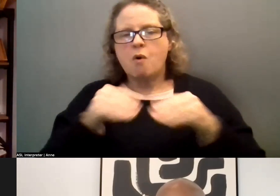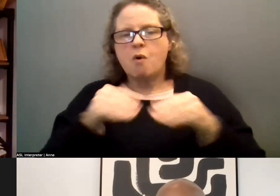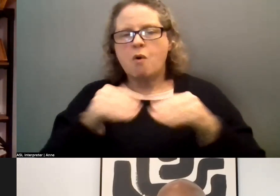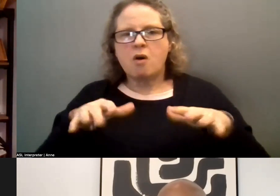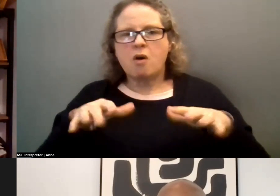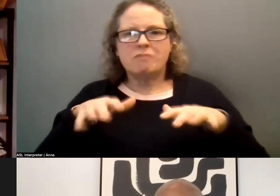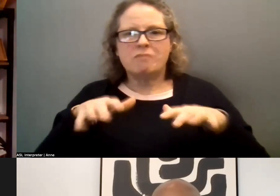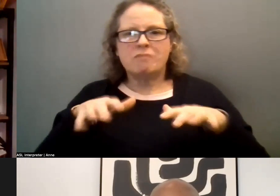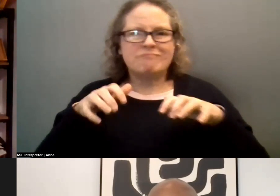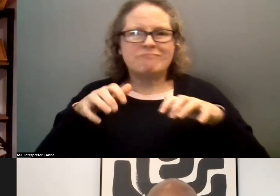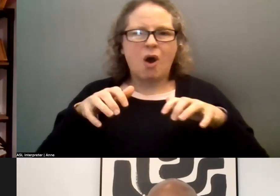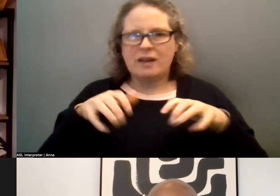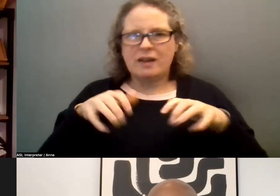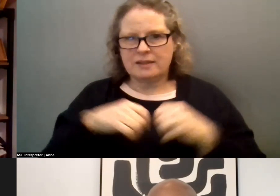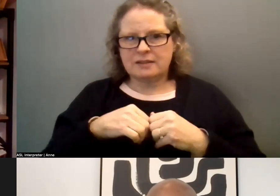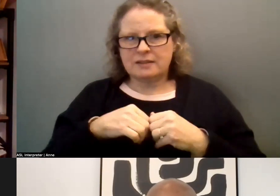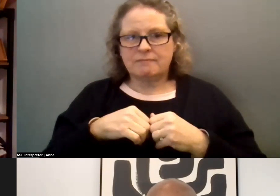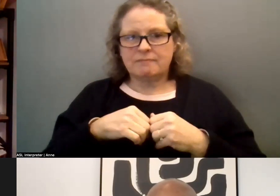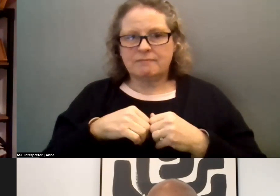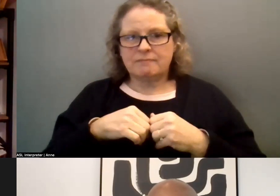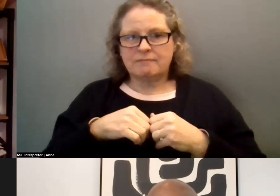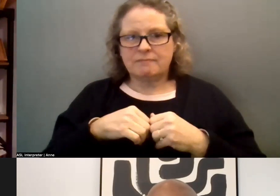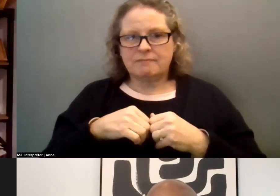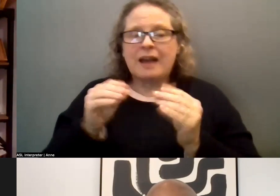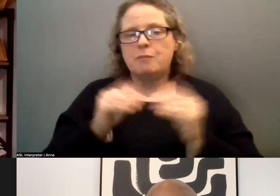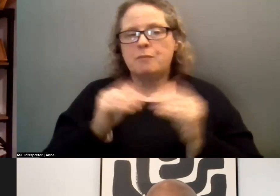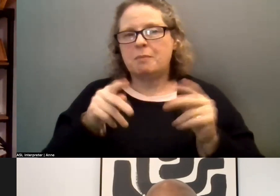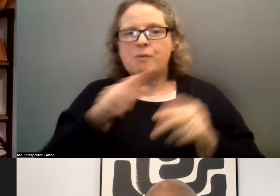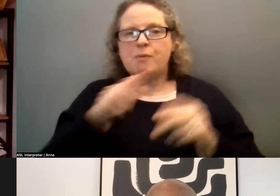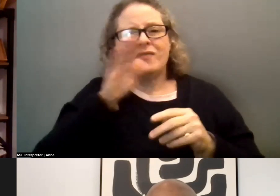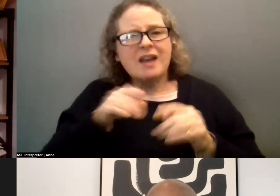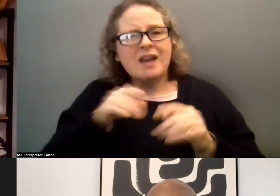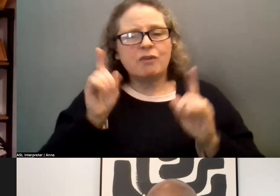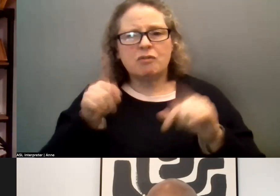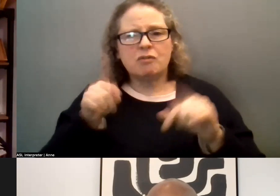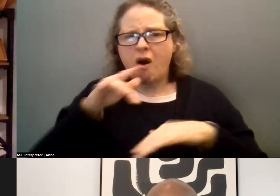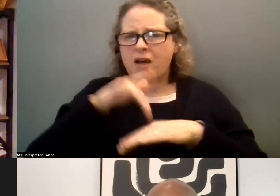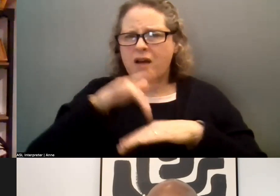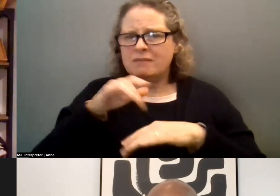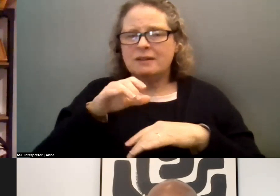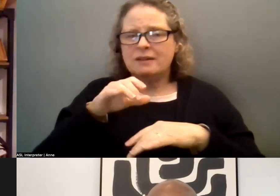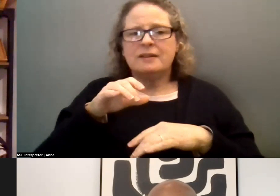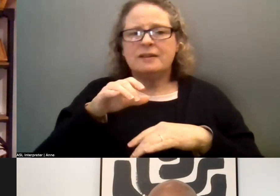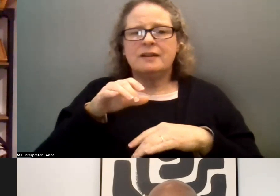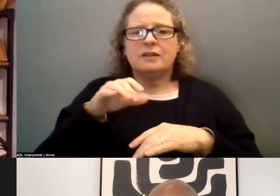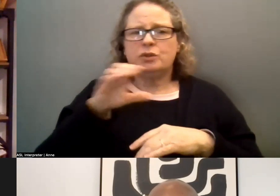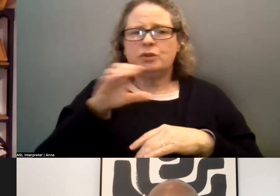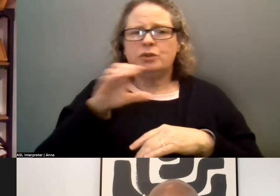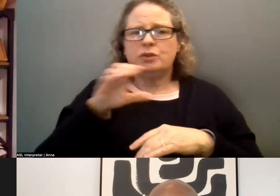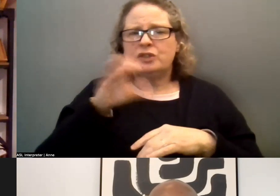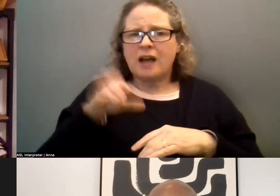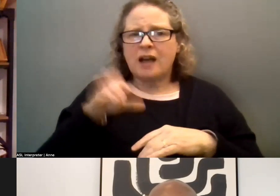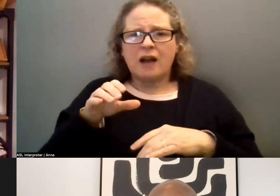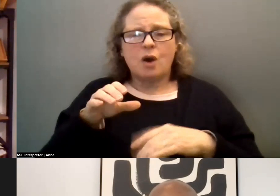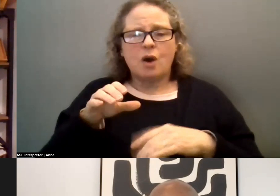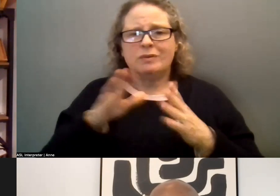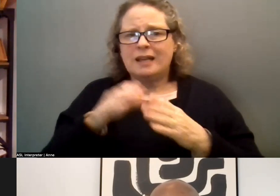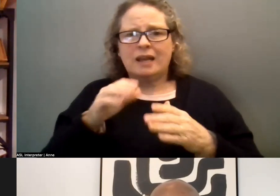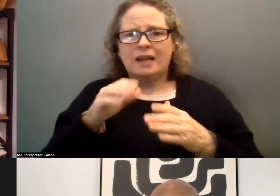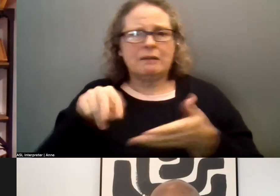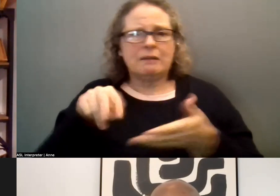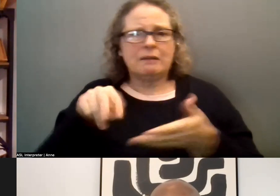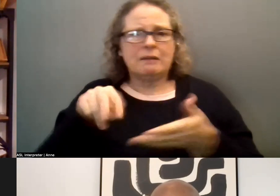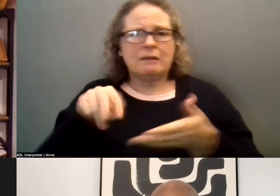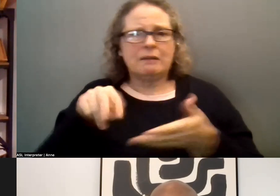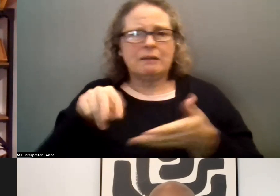Repertory Ballet before. I think you want to think about, well, where are they coming from, right? The people who are also Hubbard Street